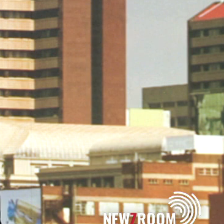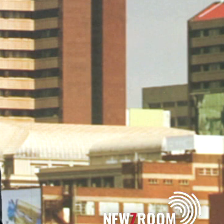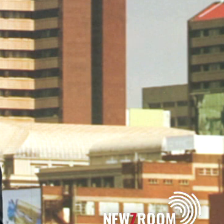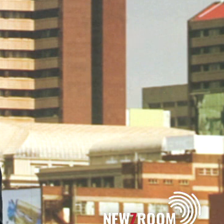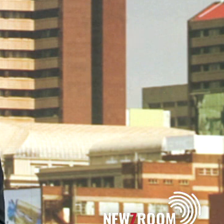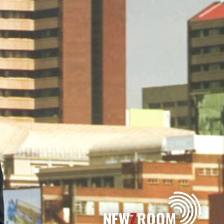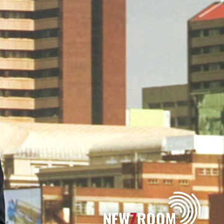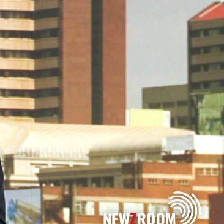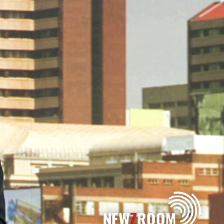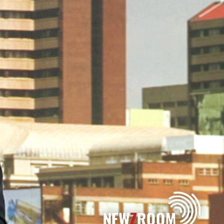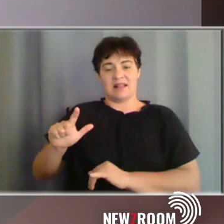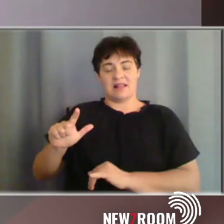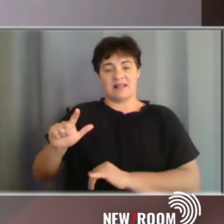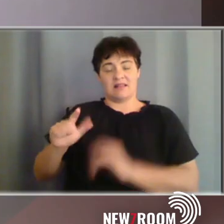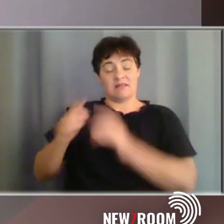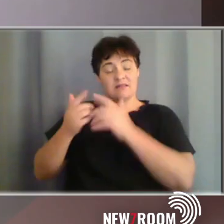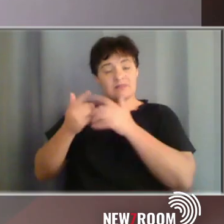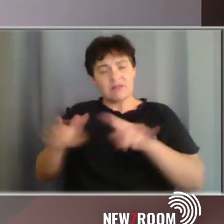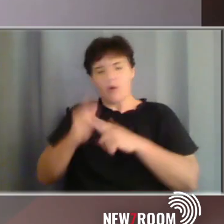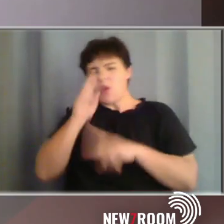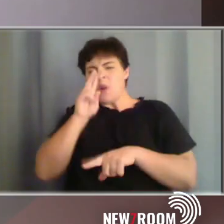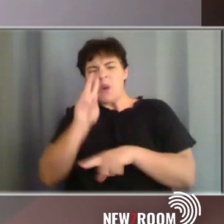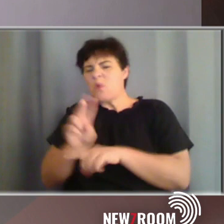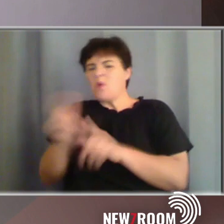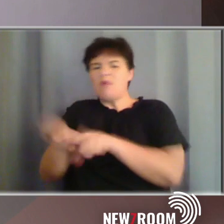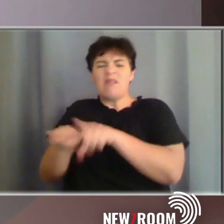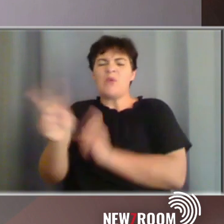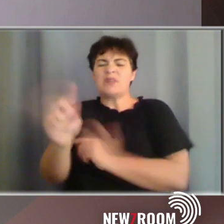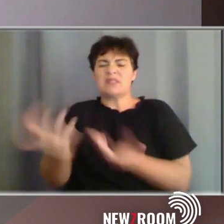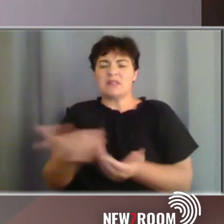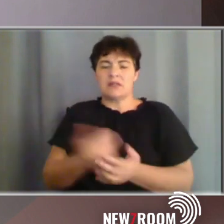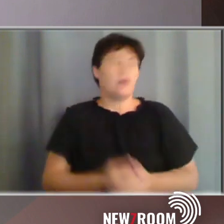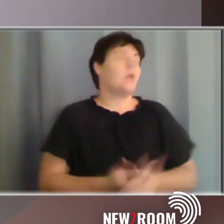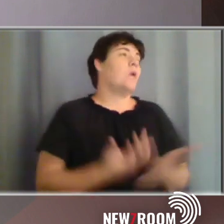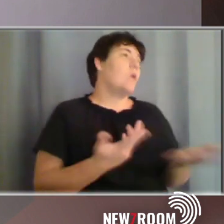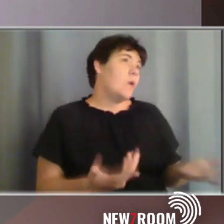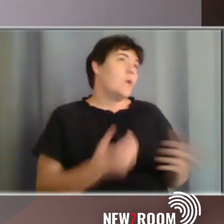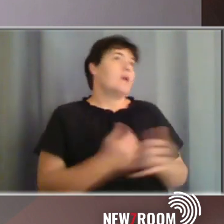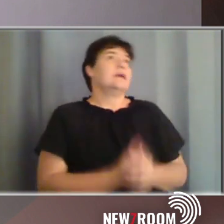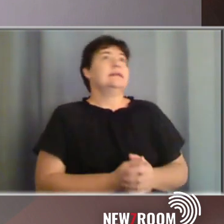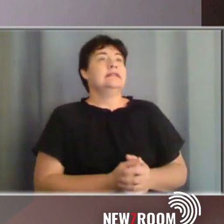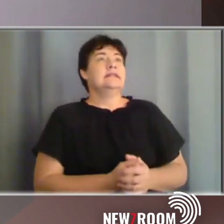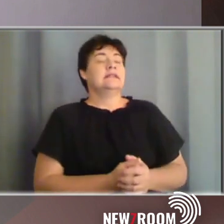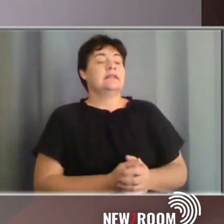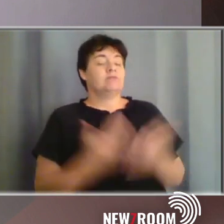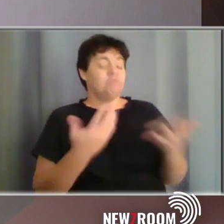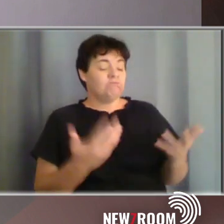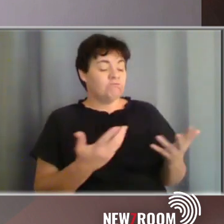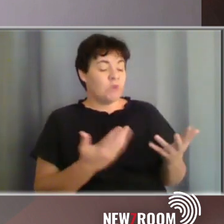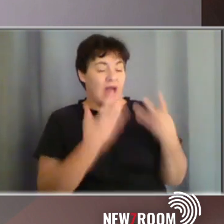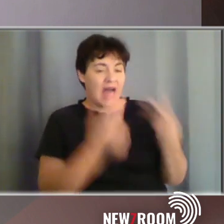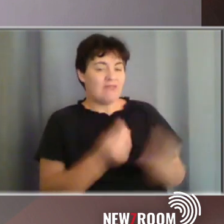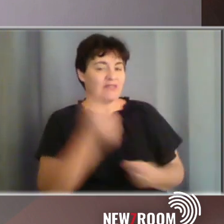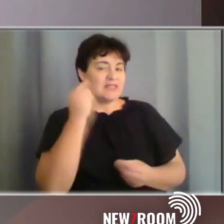what will that landscape look like? Ooh, it would, you would have a deaf person,